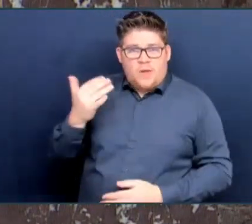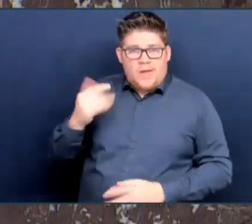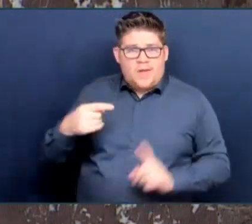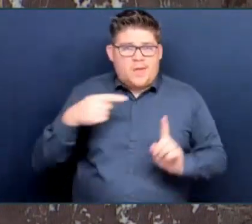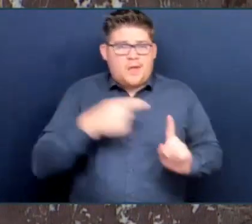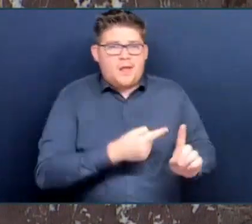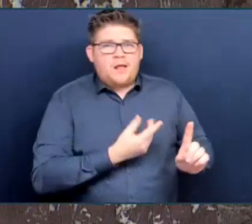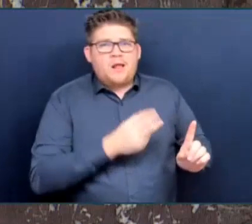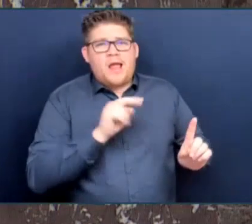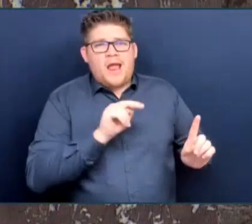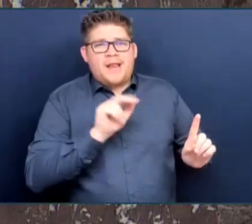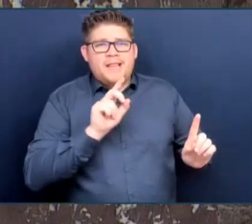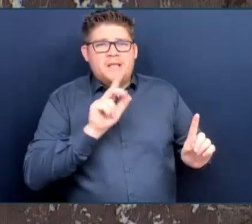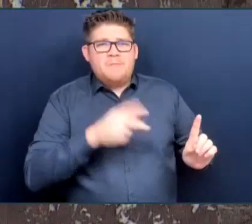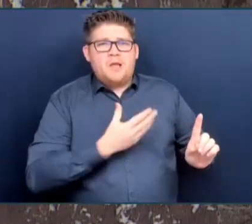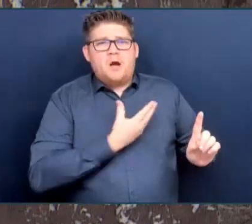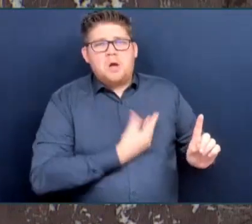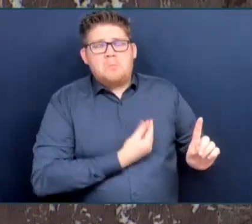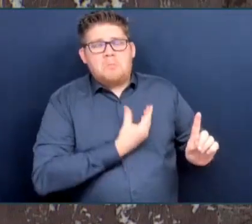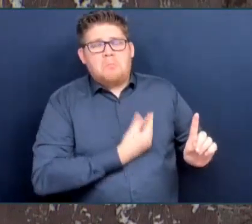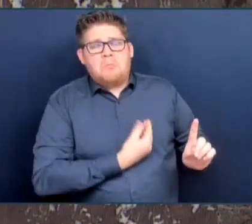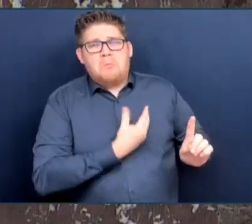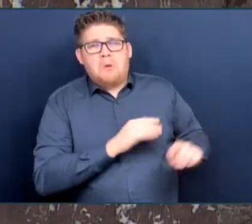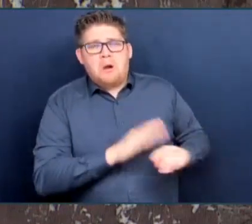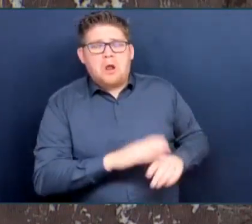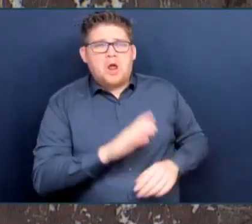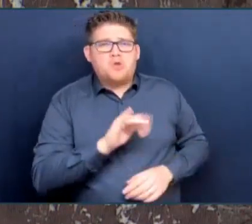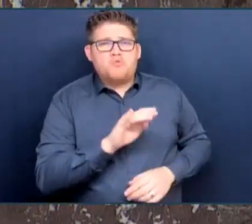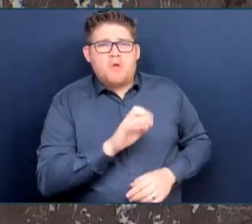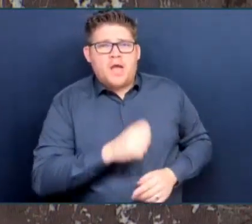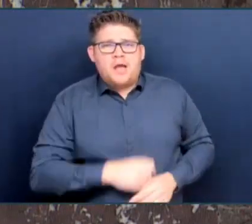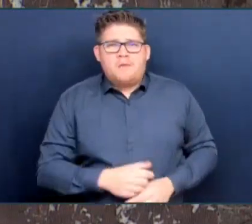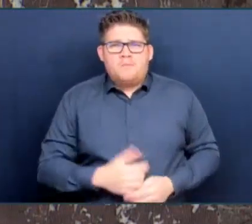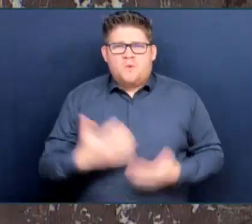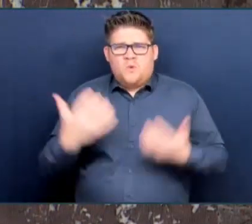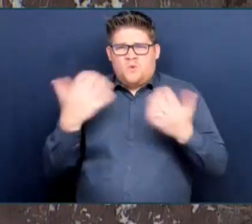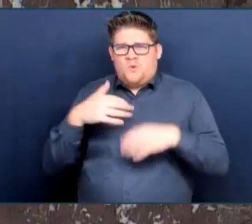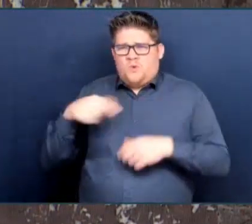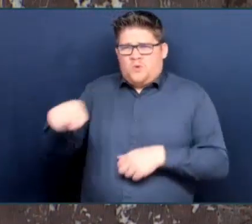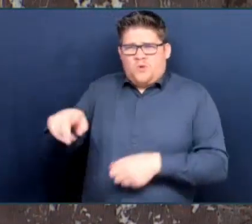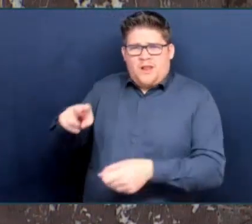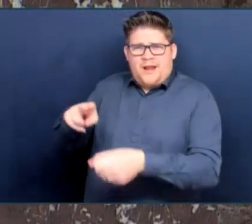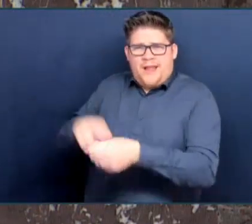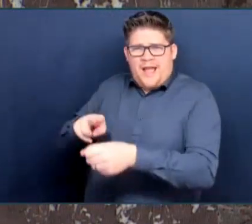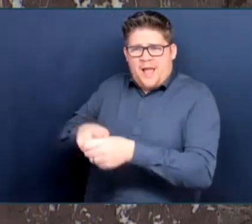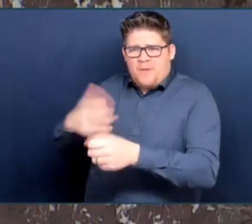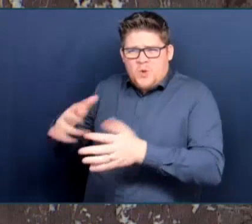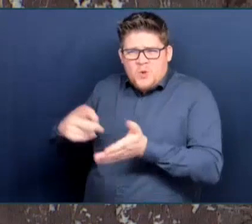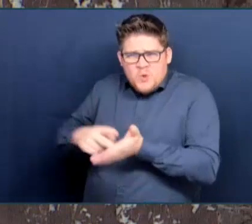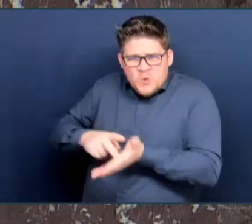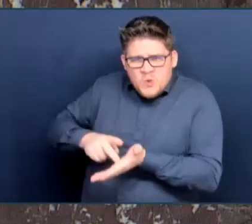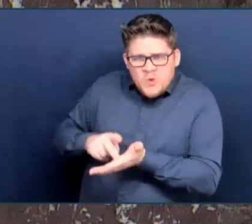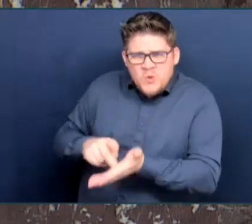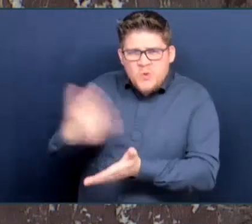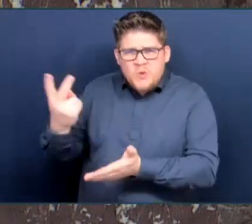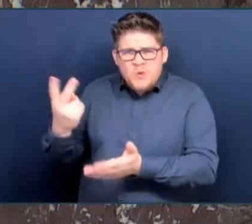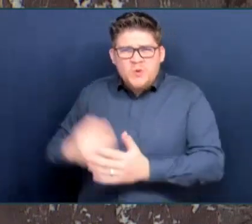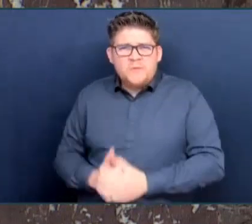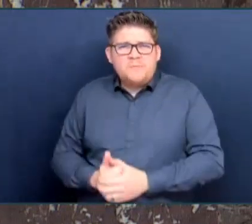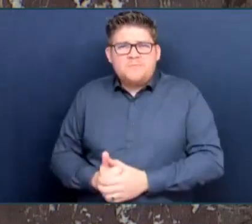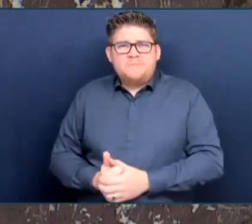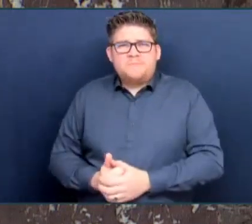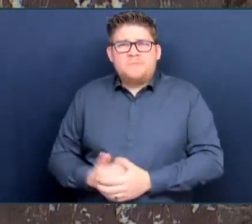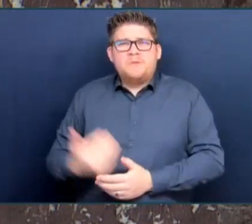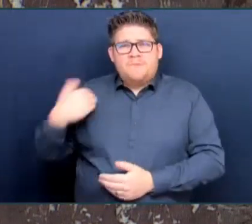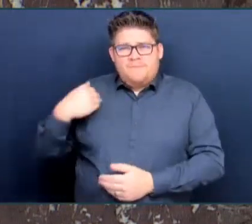in Nanaimo, from 1,200 reports to over 2,600. Colin Middleton of the Nanaimo